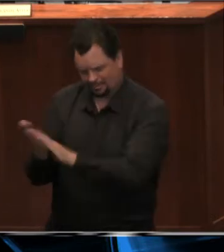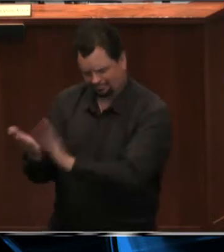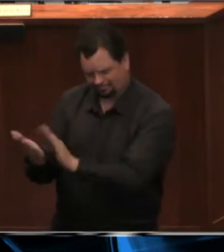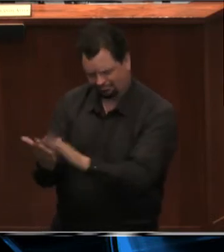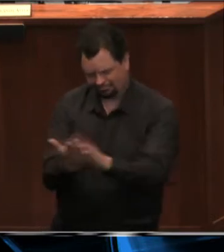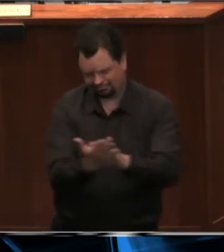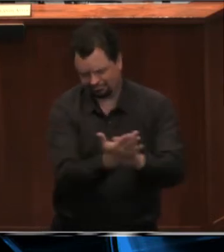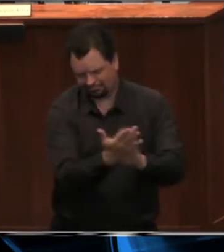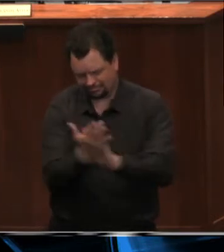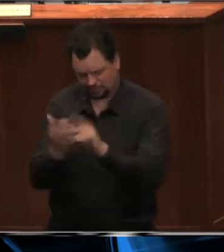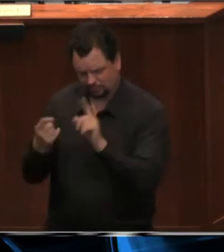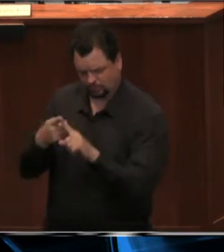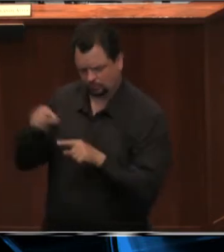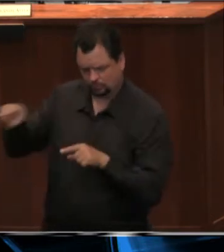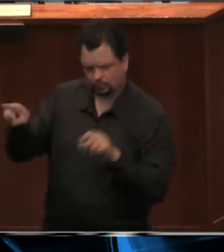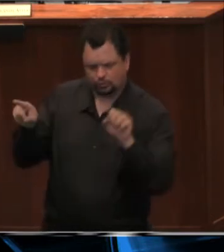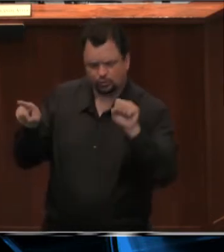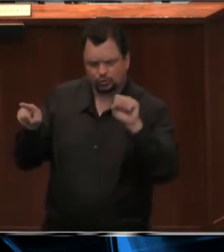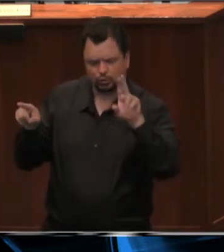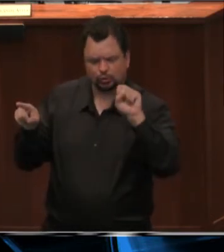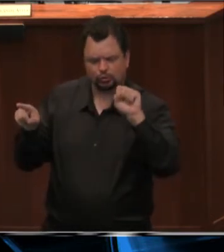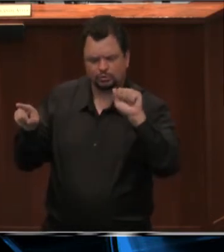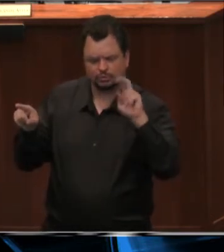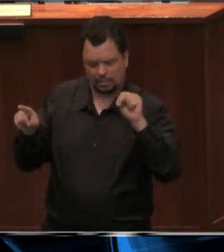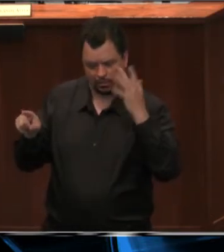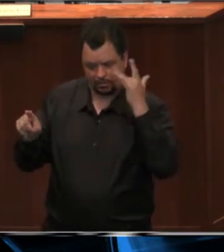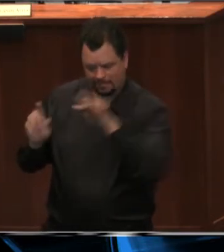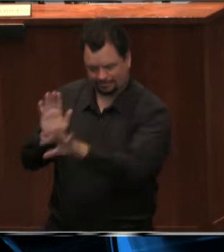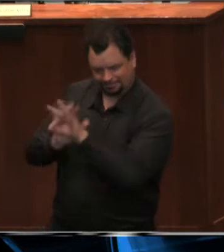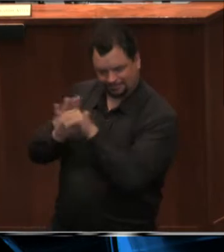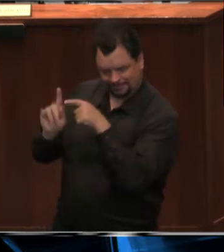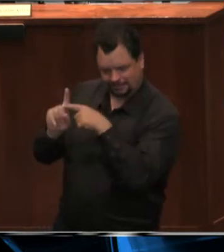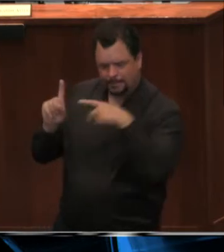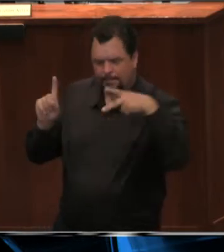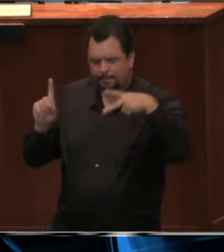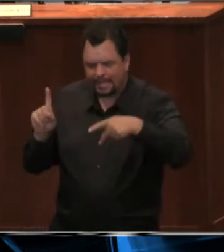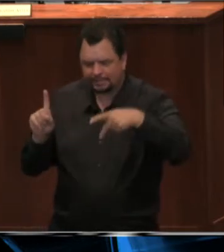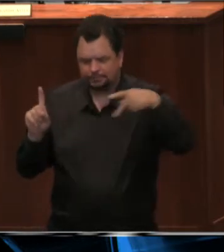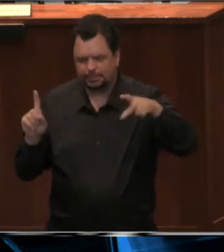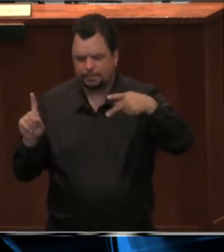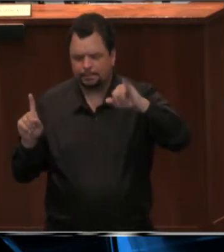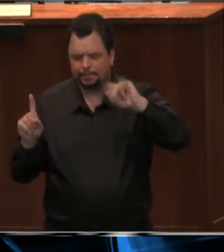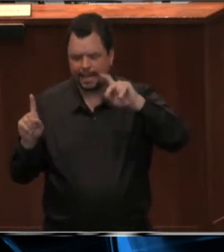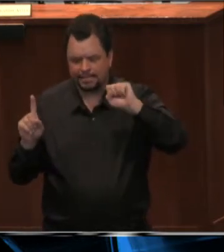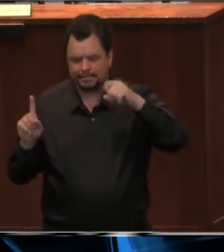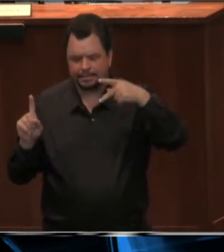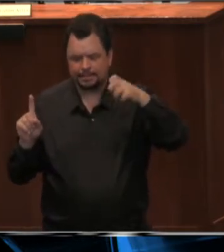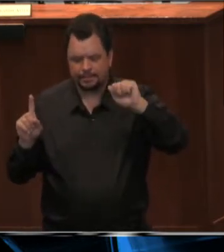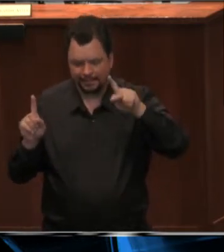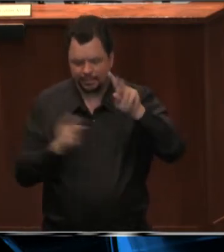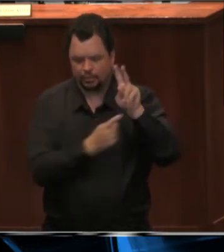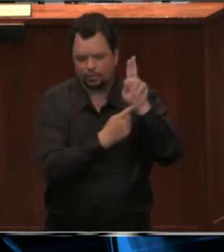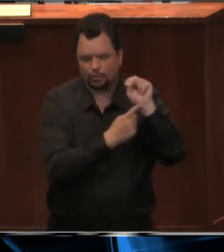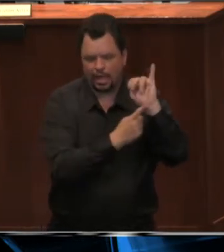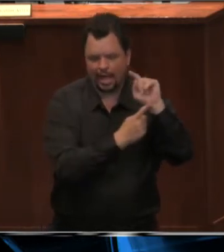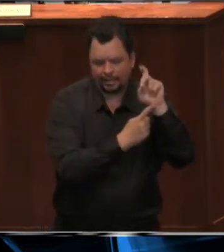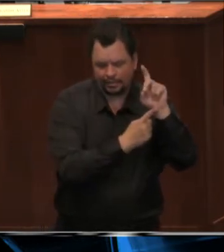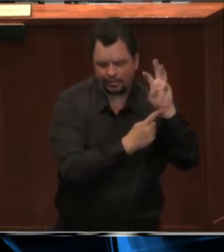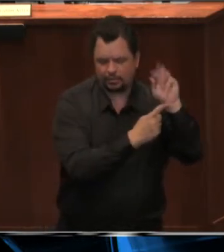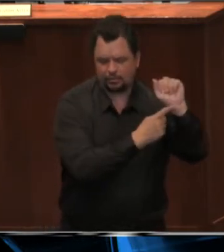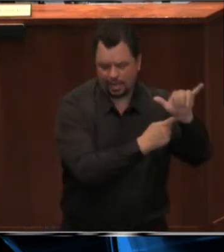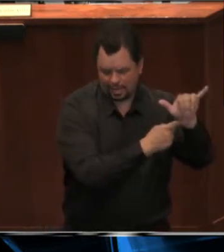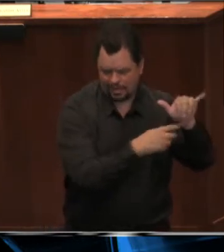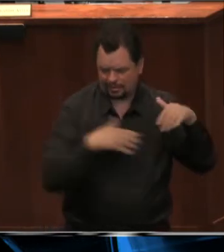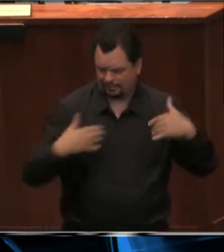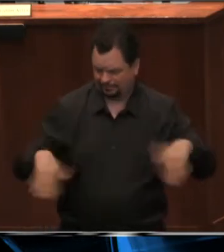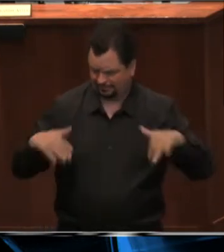being selected as Pikes Peak United Way's valuable community member. And that was announced